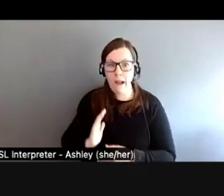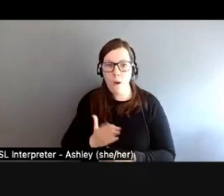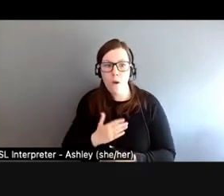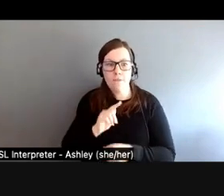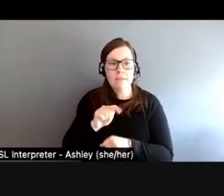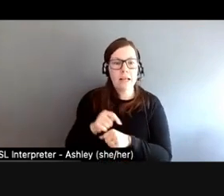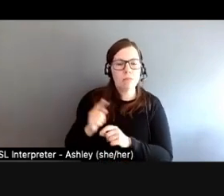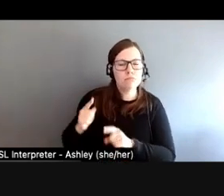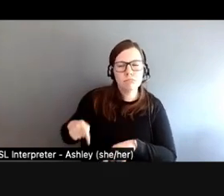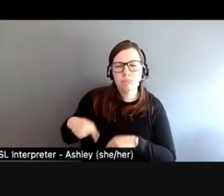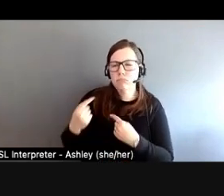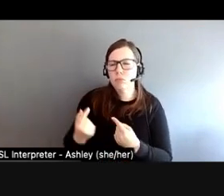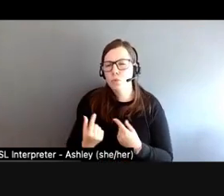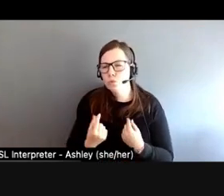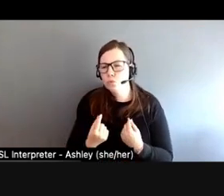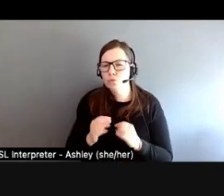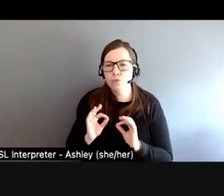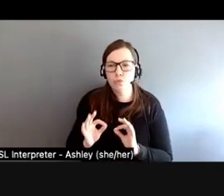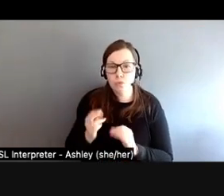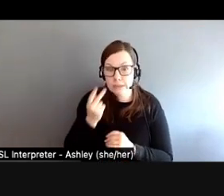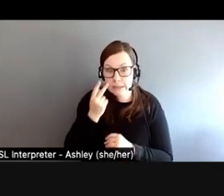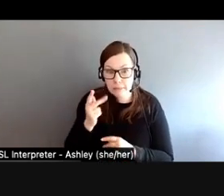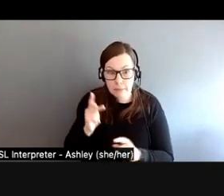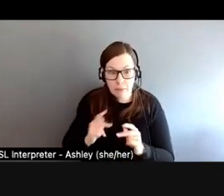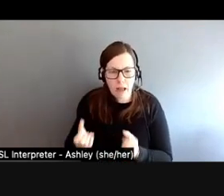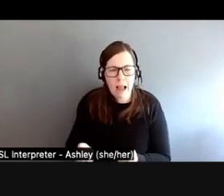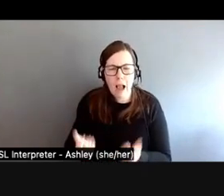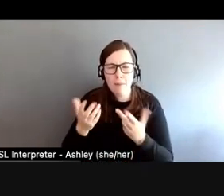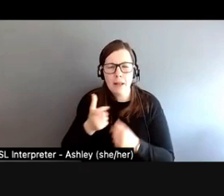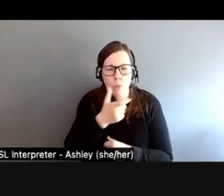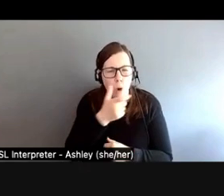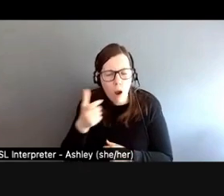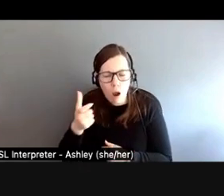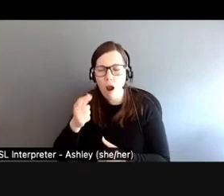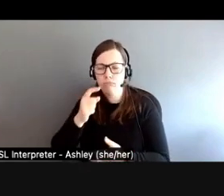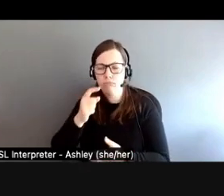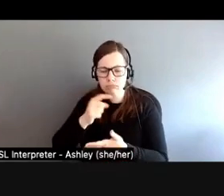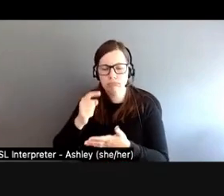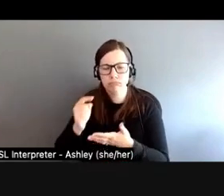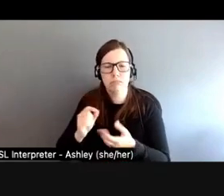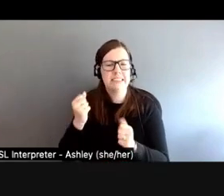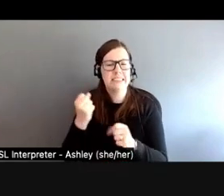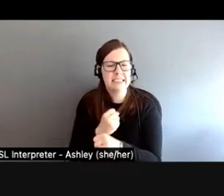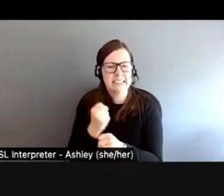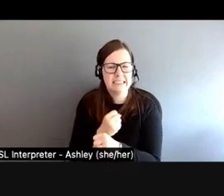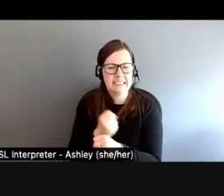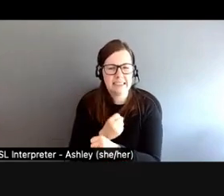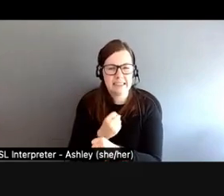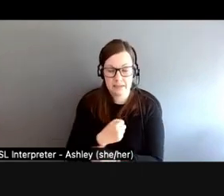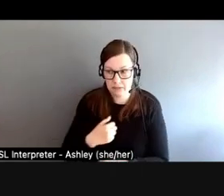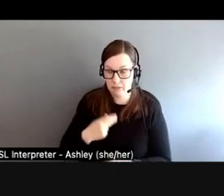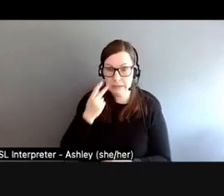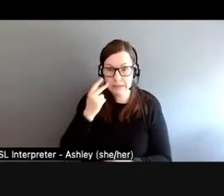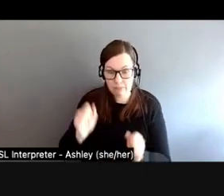the views are growing and more subscribers are here, more people commenting and asking questions